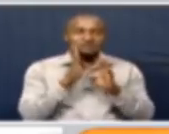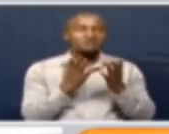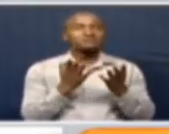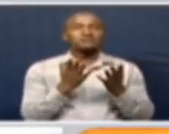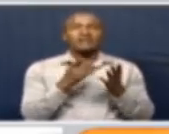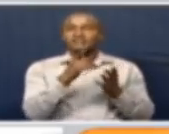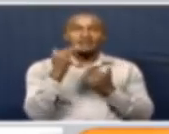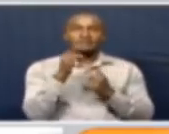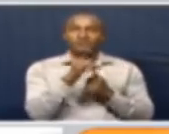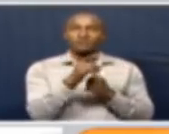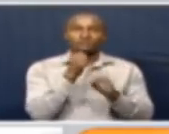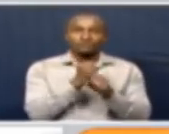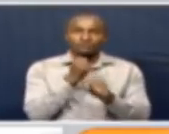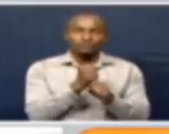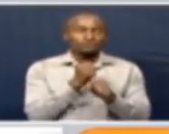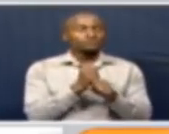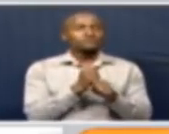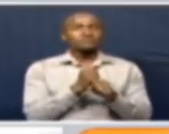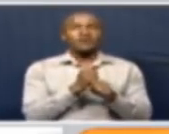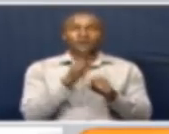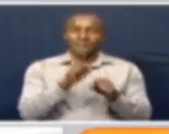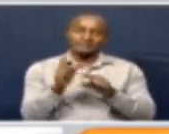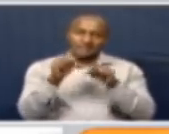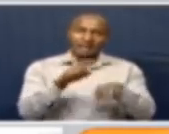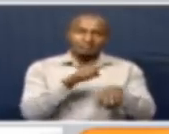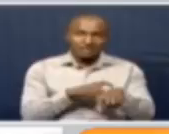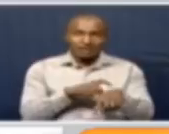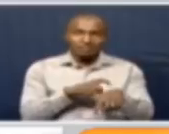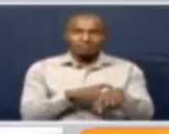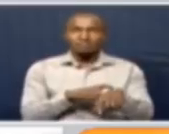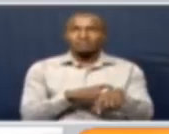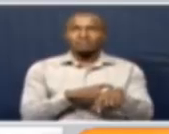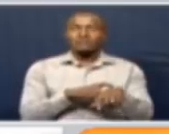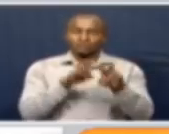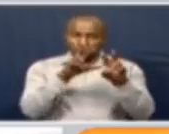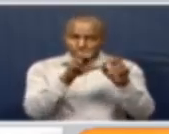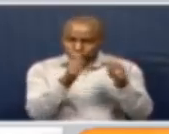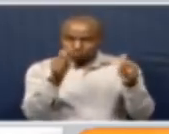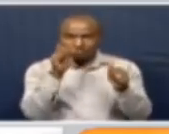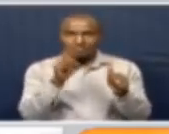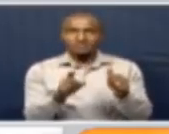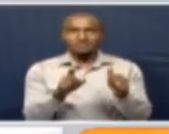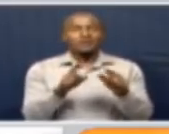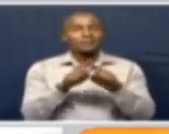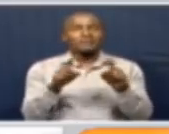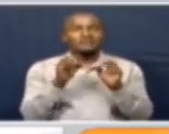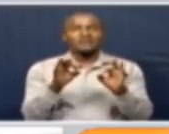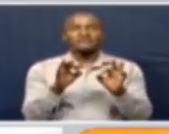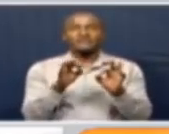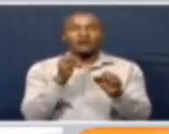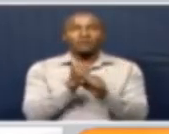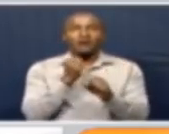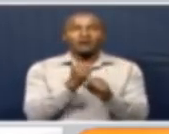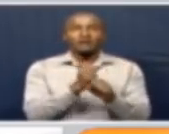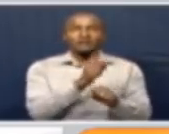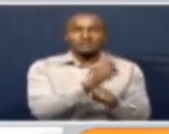you to like be smart, be there in time, and also look good. So how am I gonna do that if I work like in January,